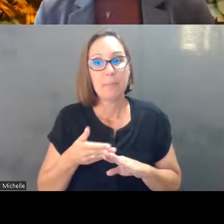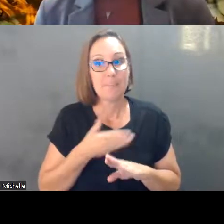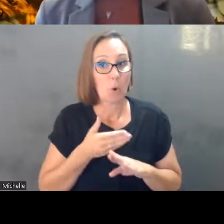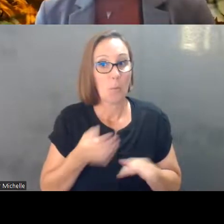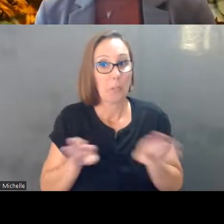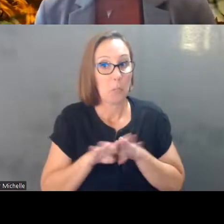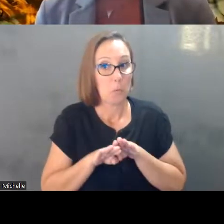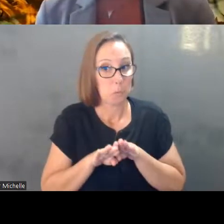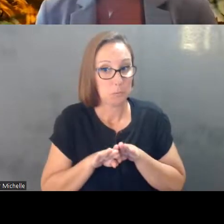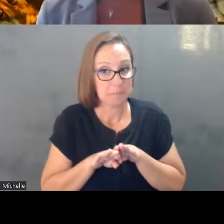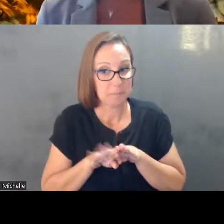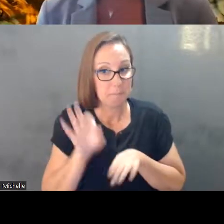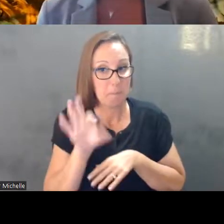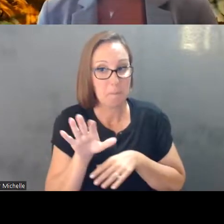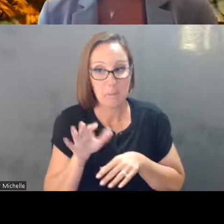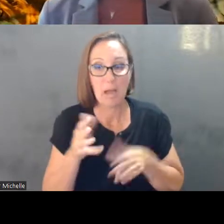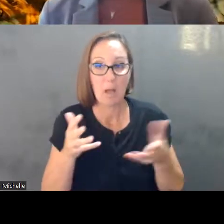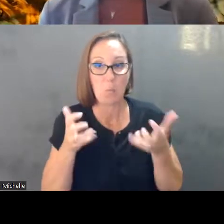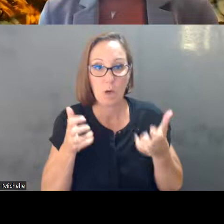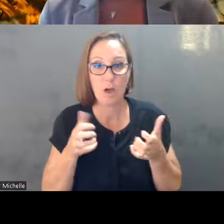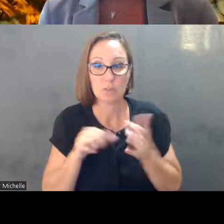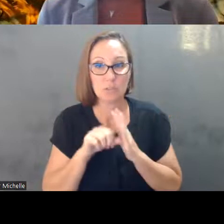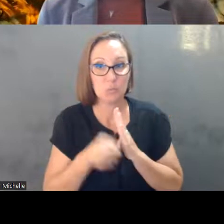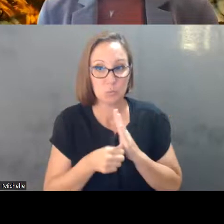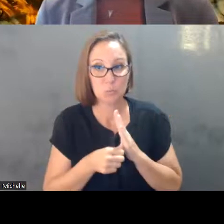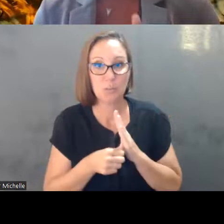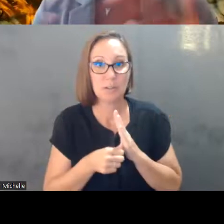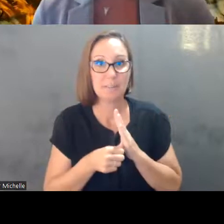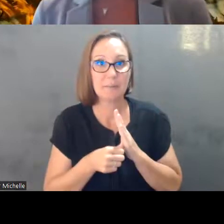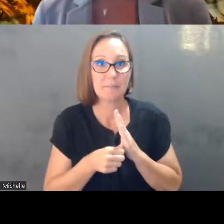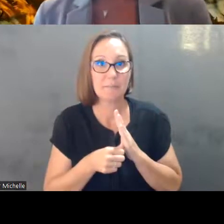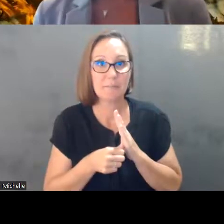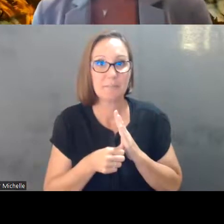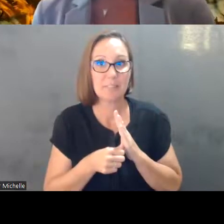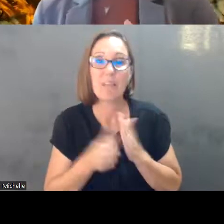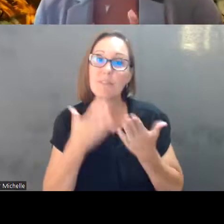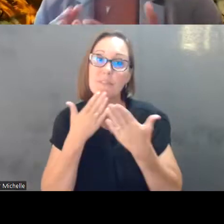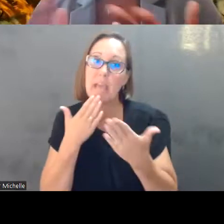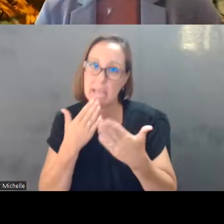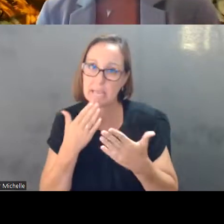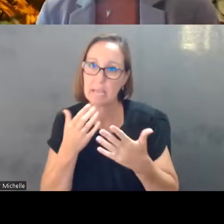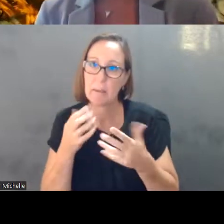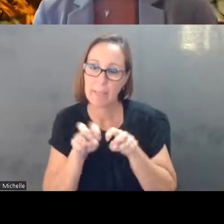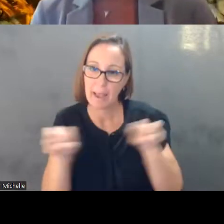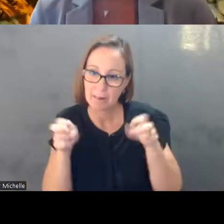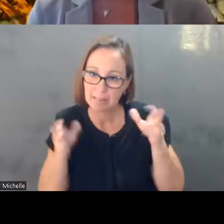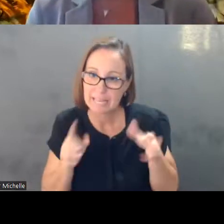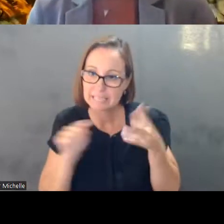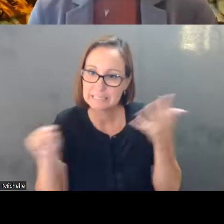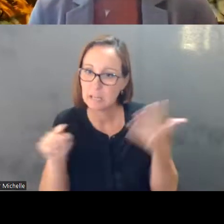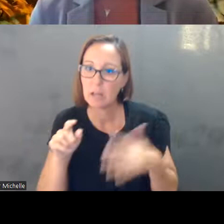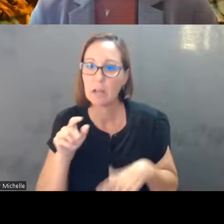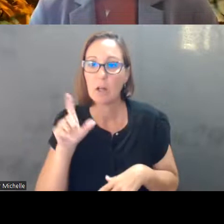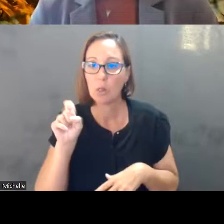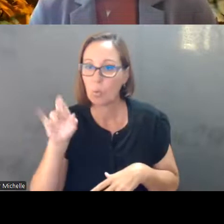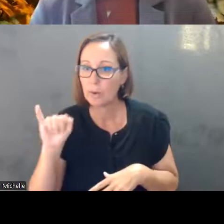that, I just also again want to thank our panelists, thank Lori